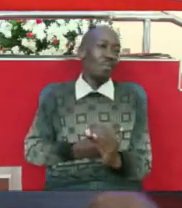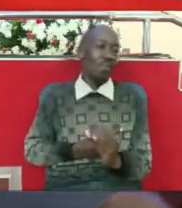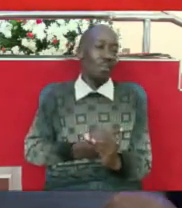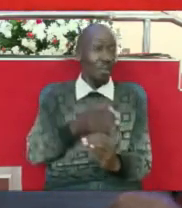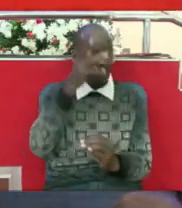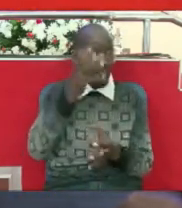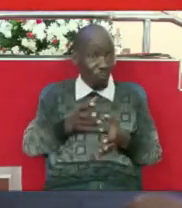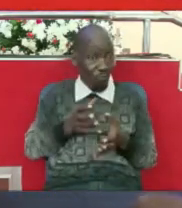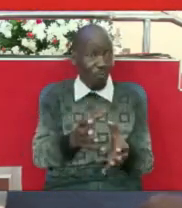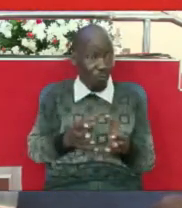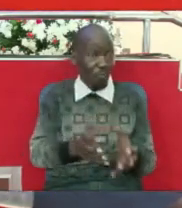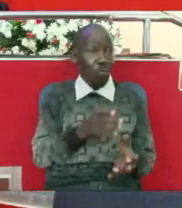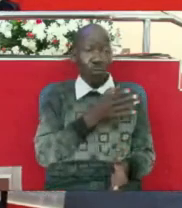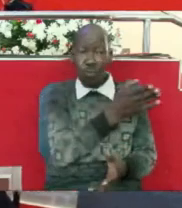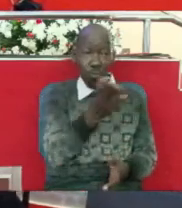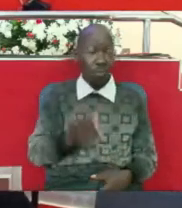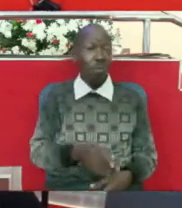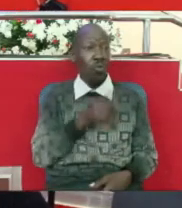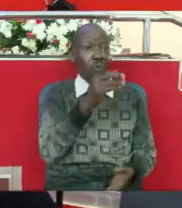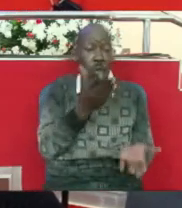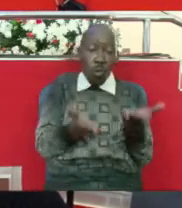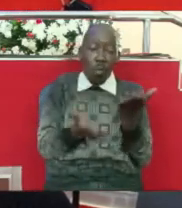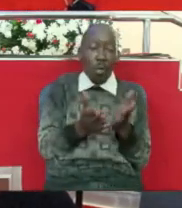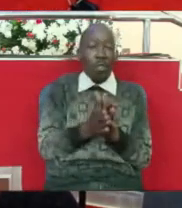And then compare that to God,